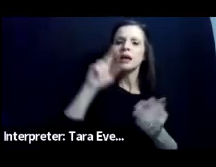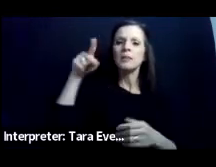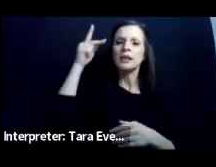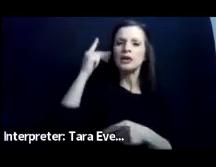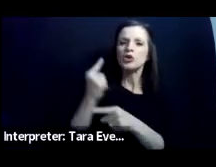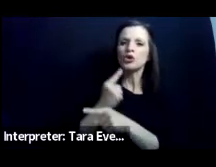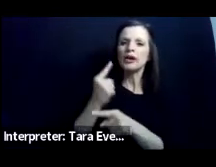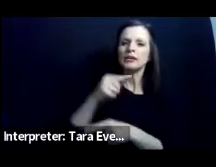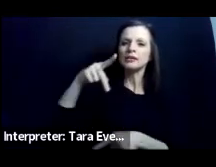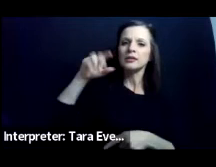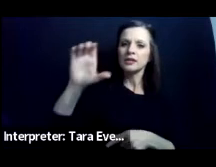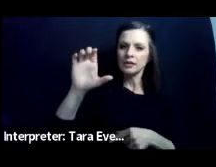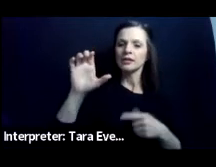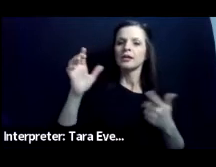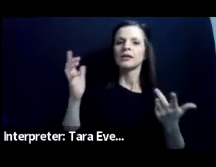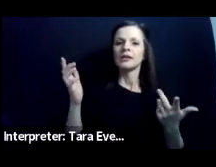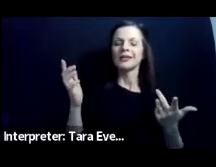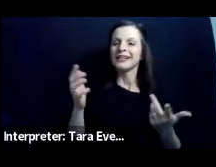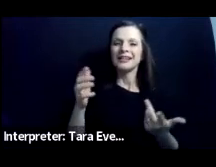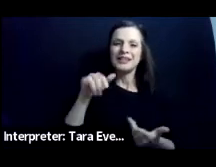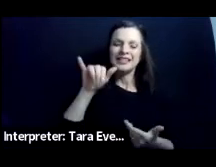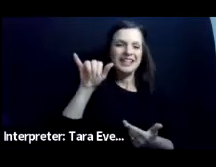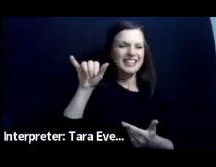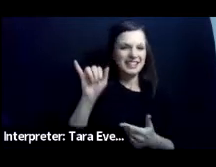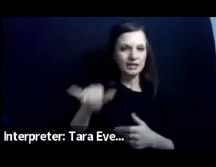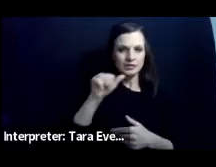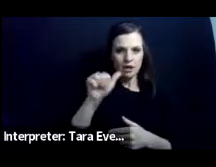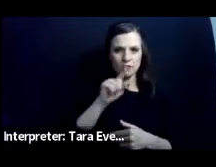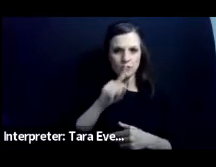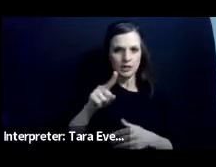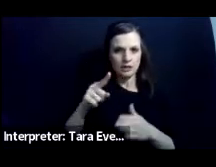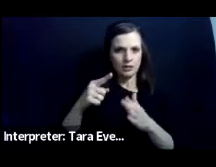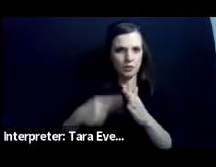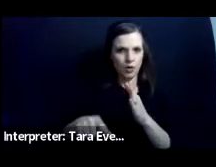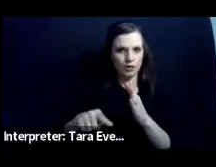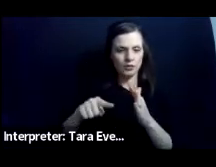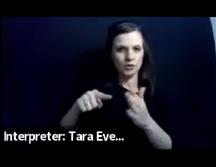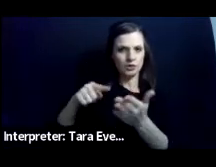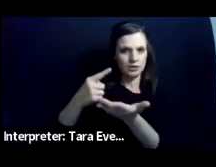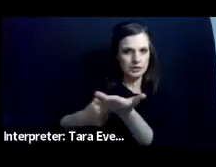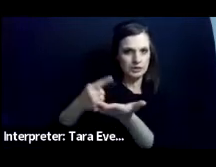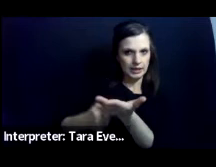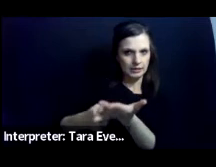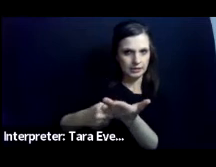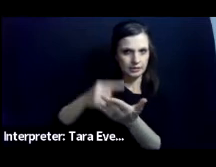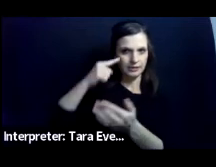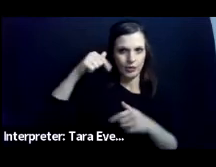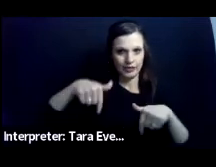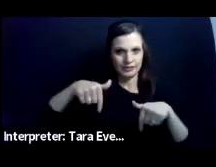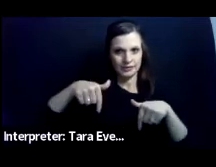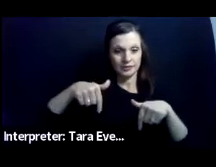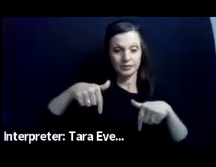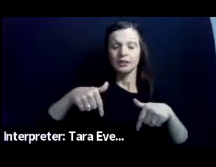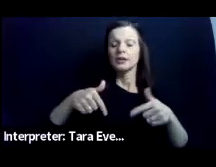fire. That's not what we're talking about here. What we're talking about is